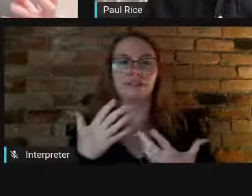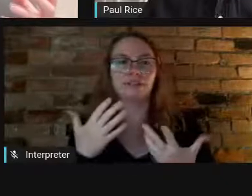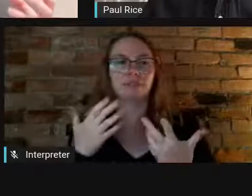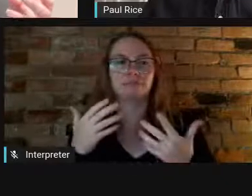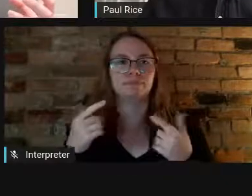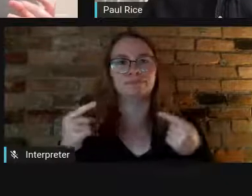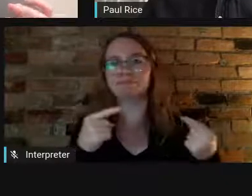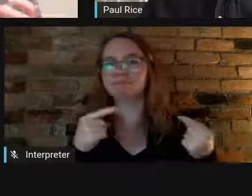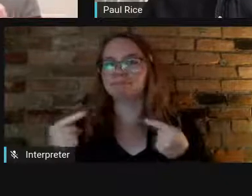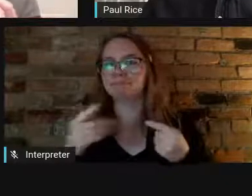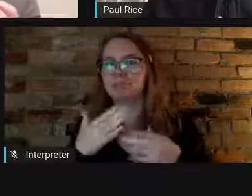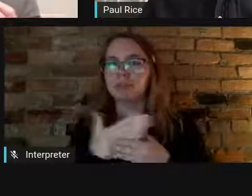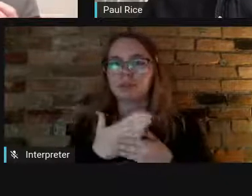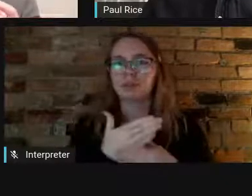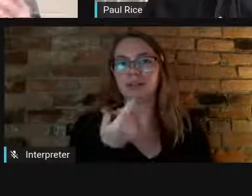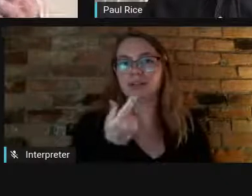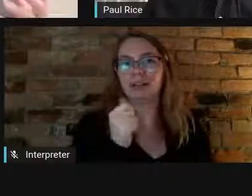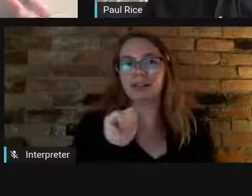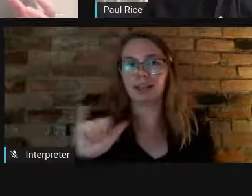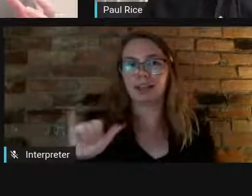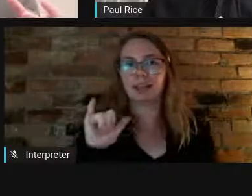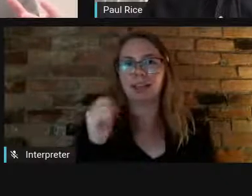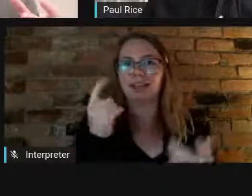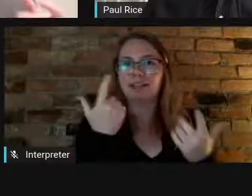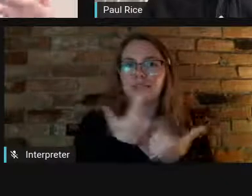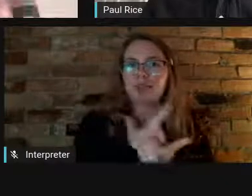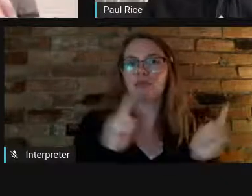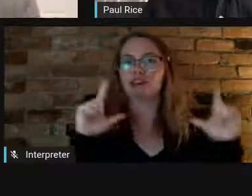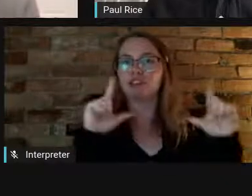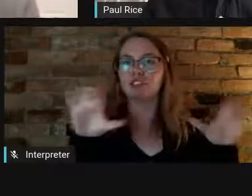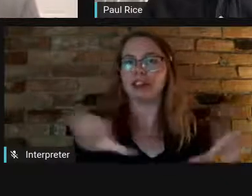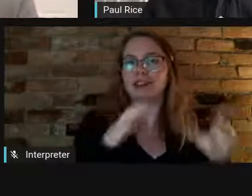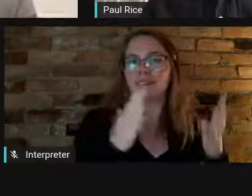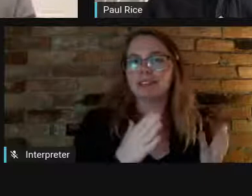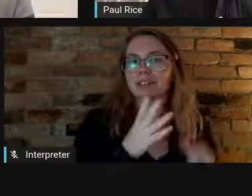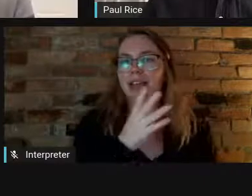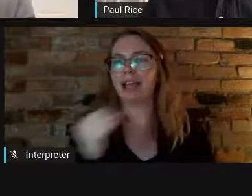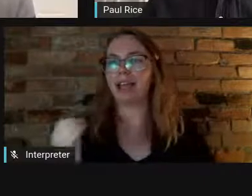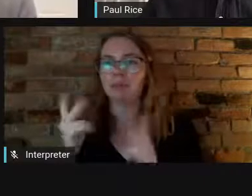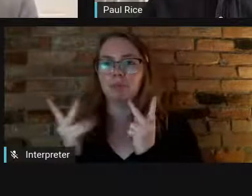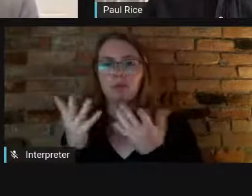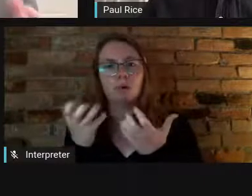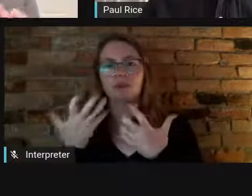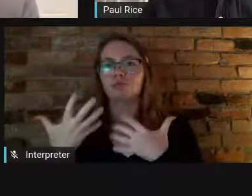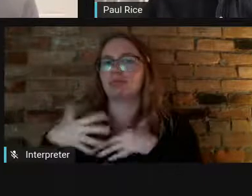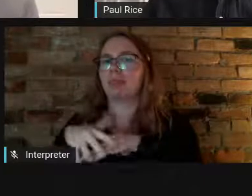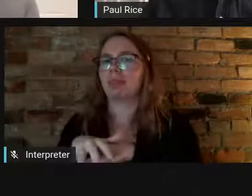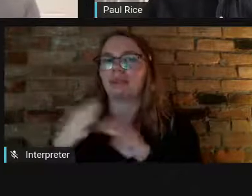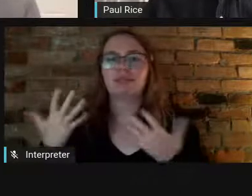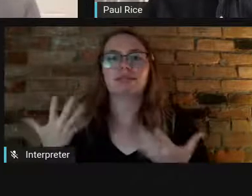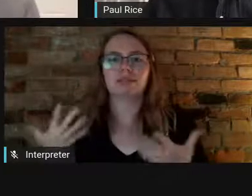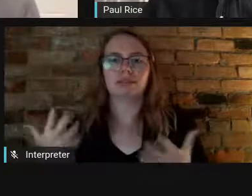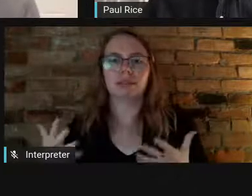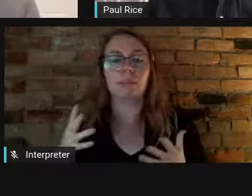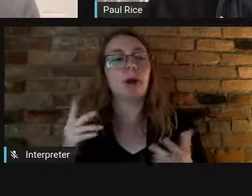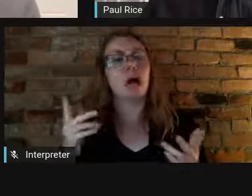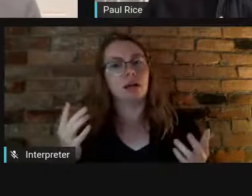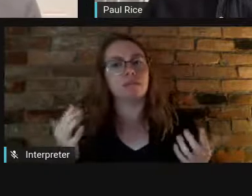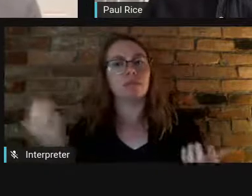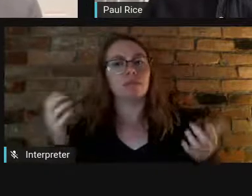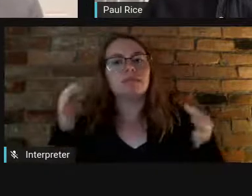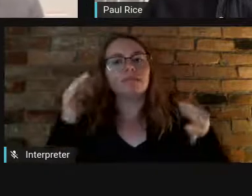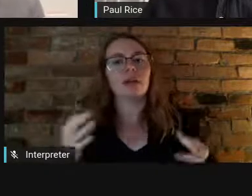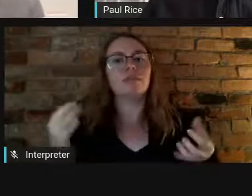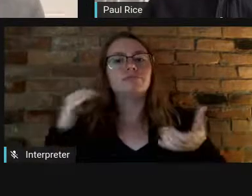and, you know, assimilationists who just wanted to fit in. But on this issue, they were both working together because they understood the importance